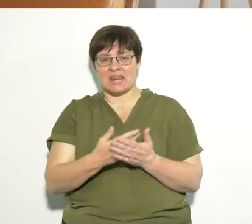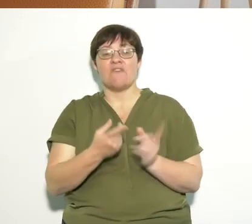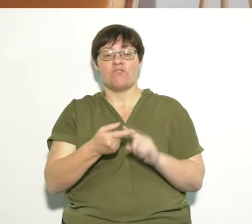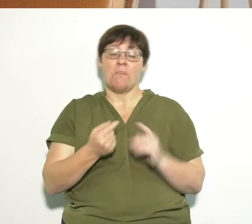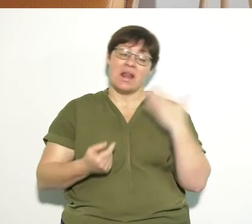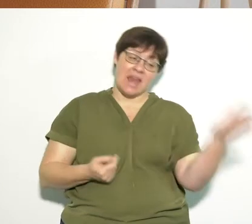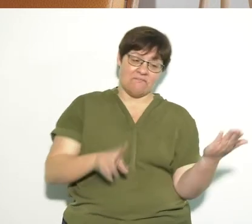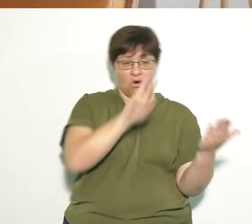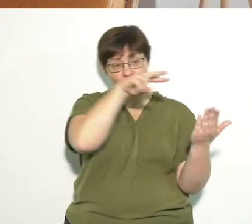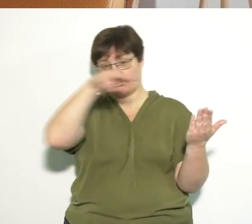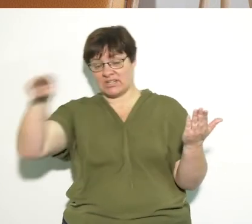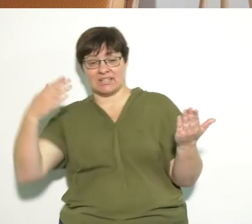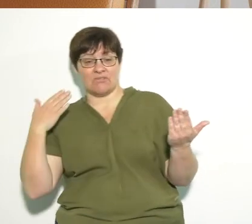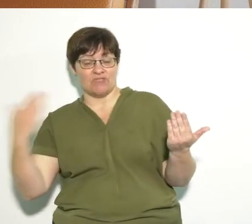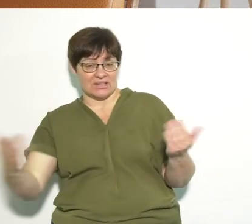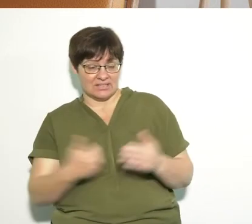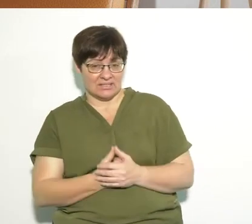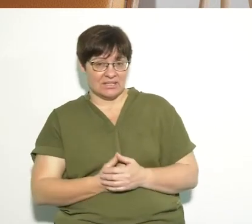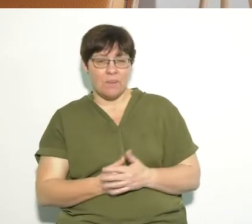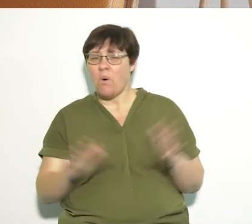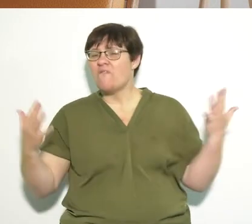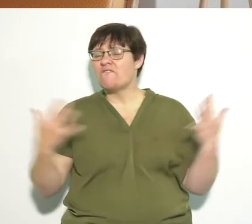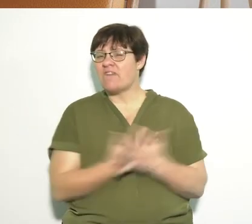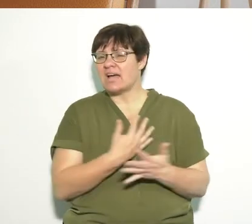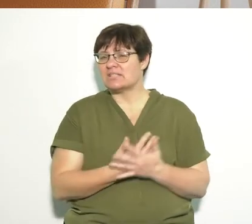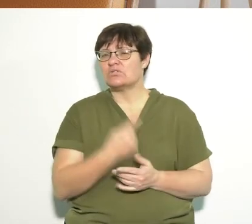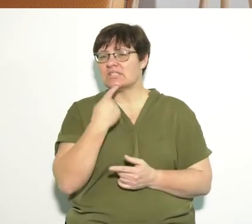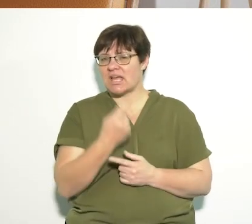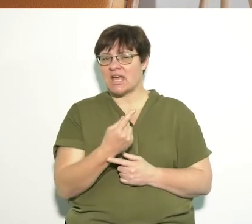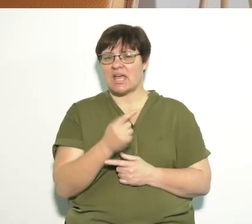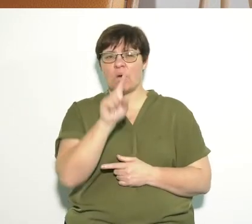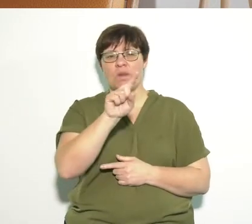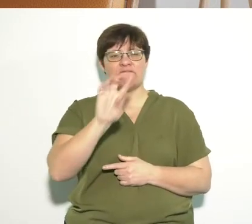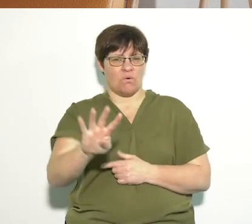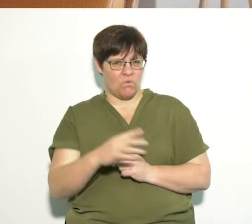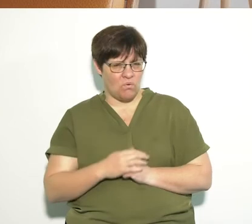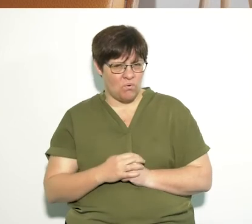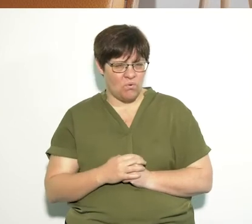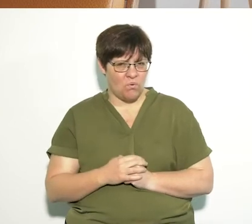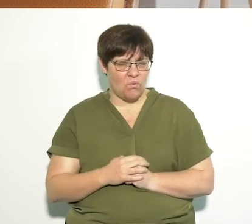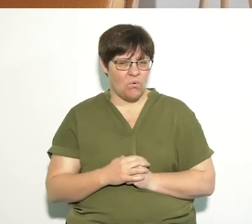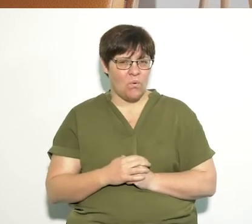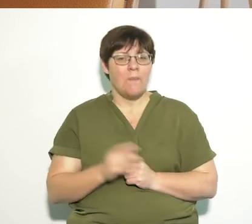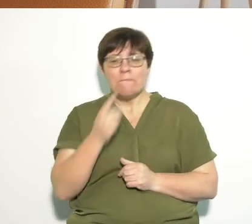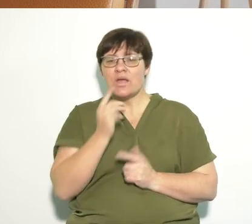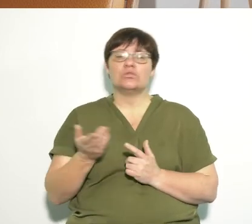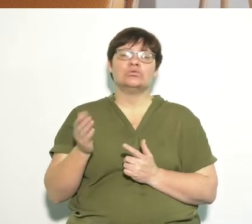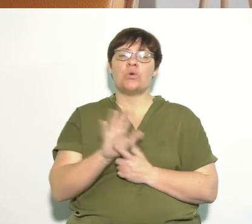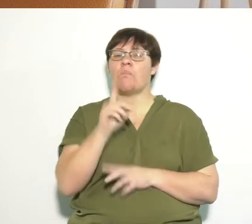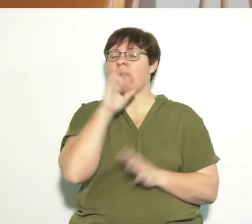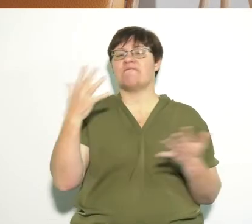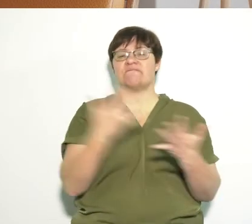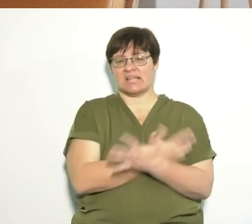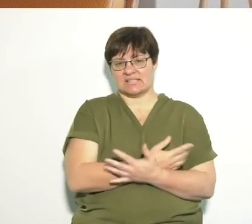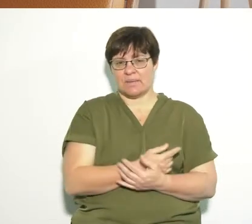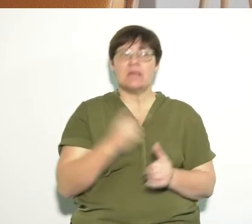from left to right. You say, okay, well, is there a quicker way of saying 14? Okay, how else could I show this in